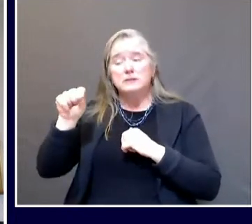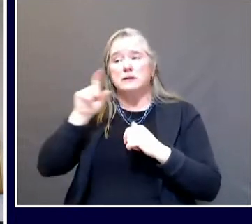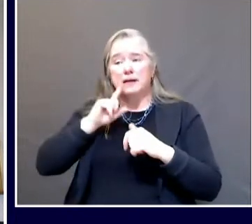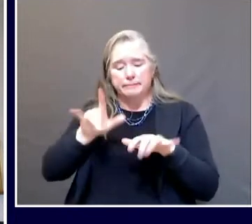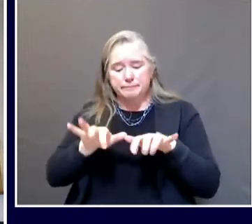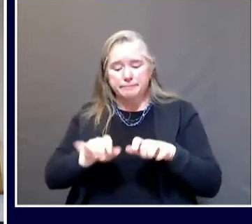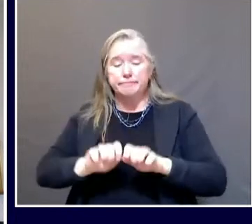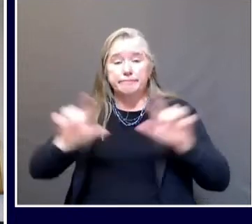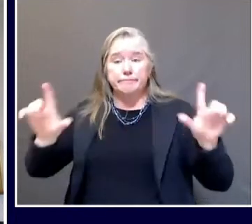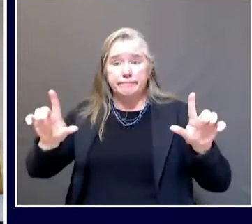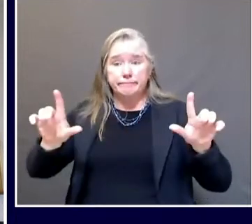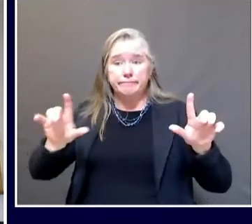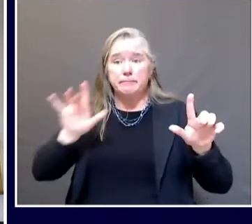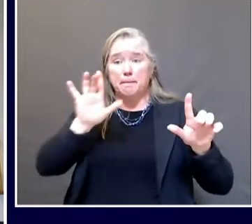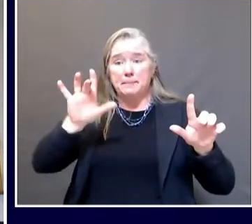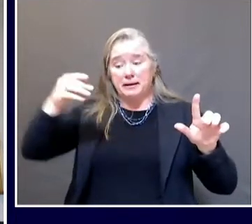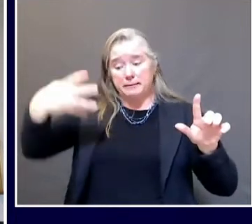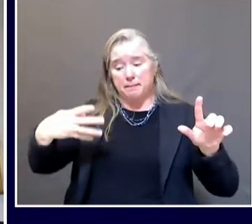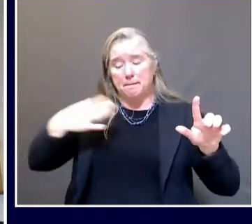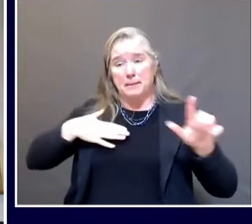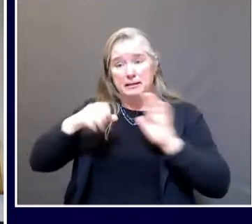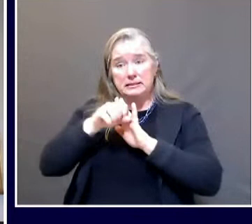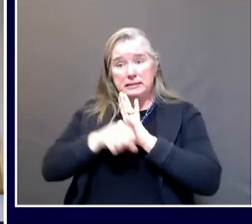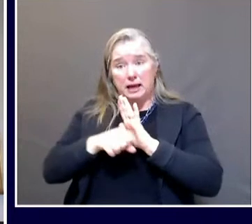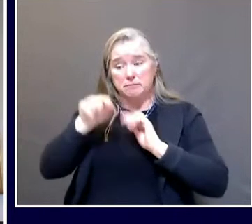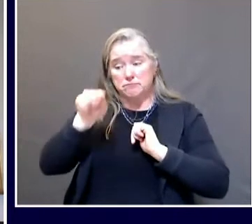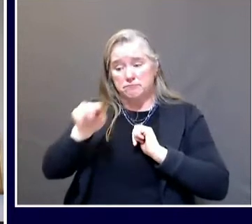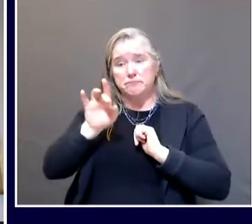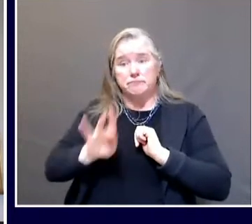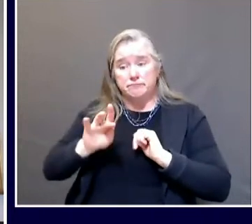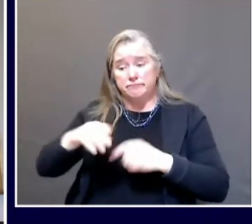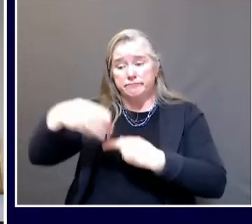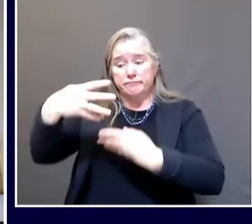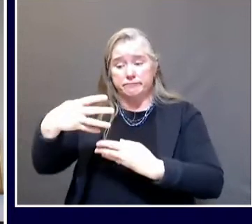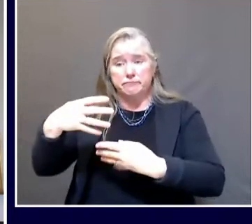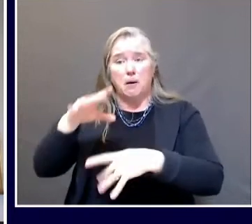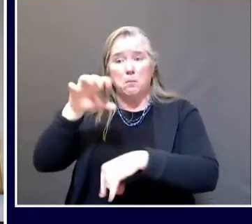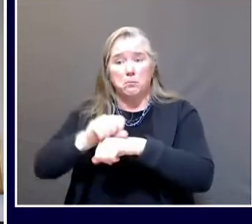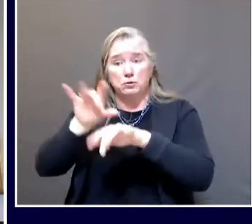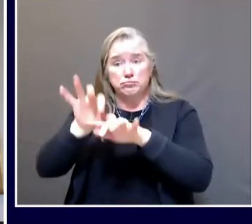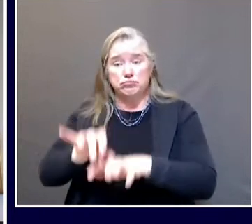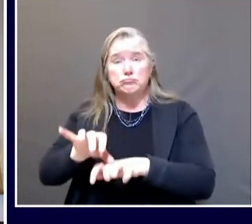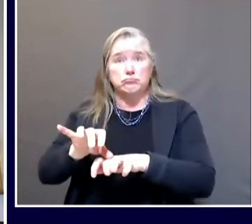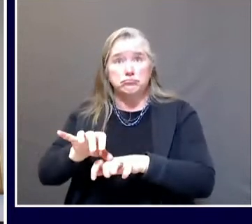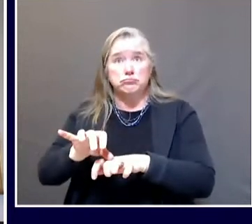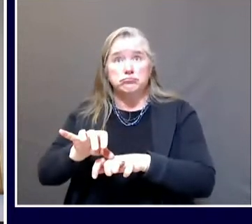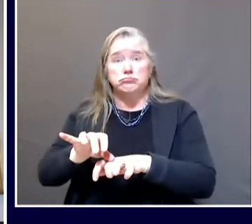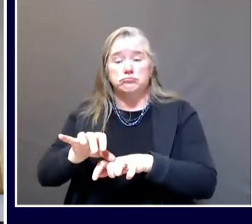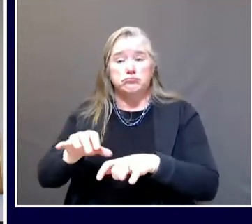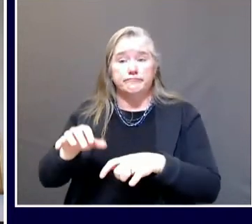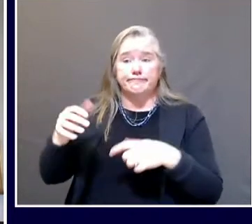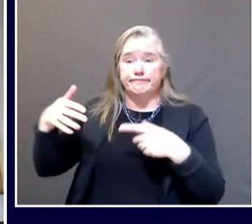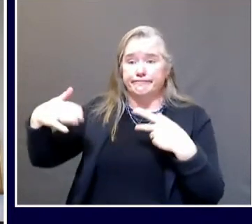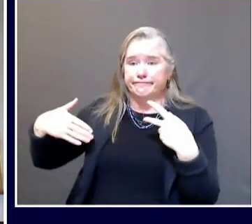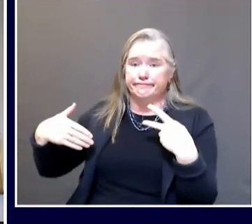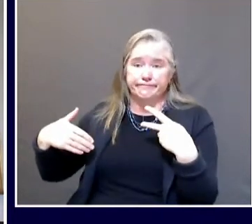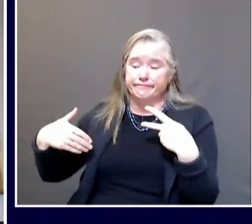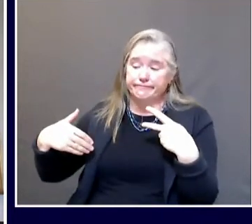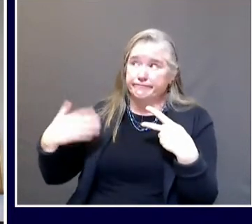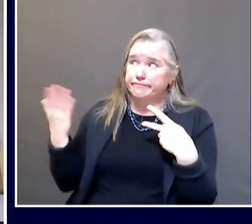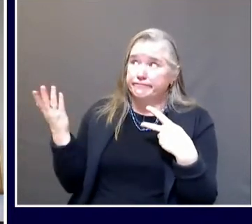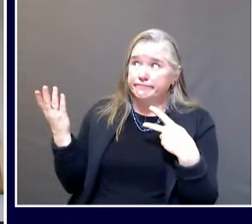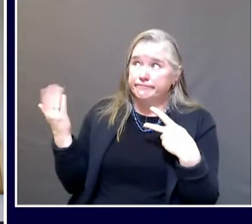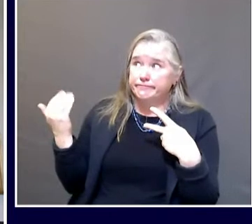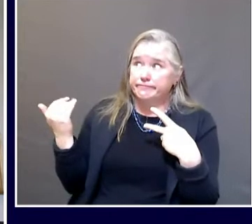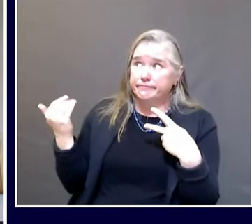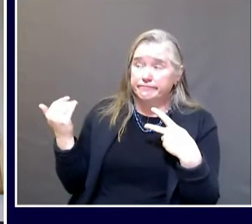community and indeed to register. That too has not materialized. As a result, states across the country are scrambling to put up